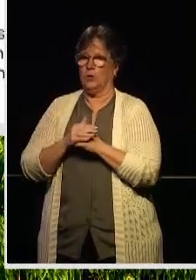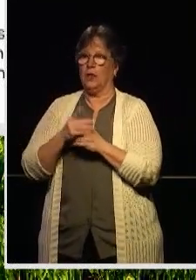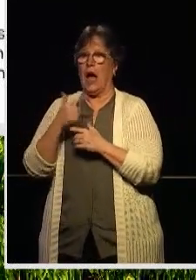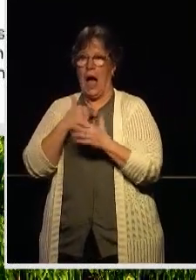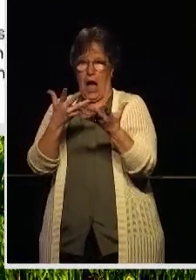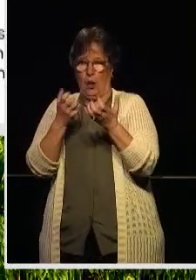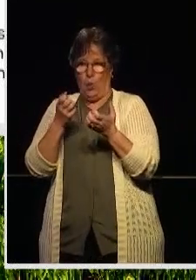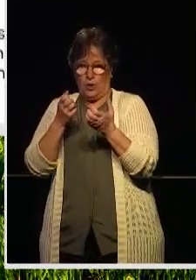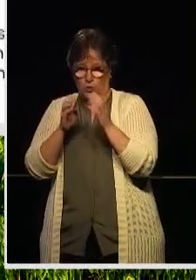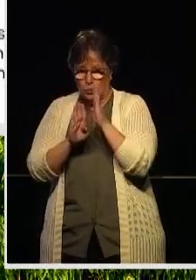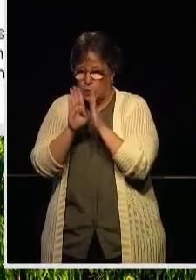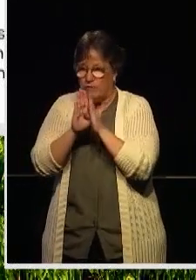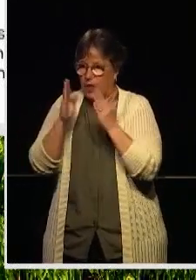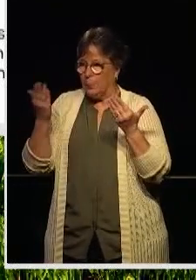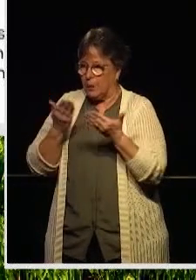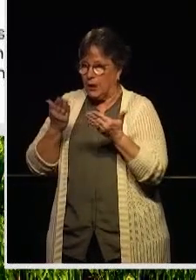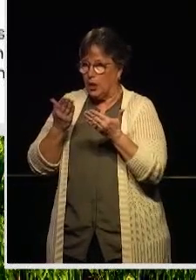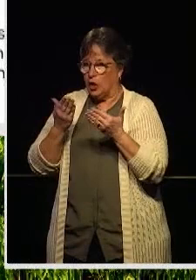here and